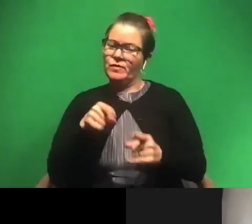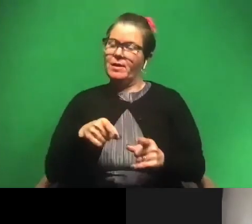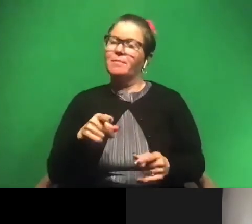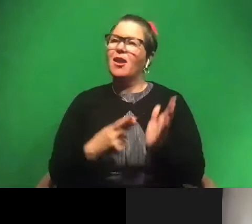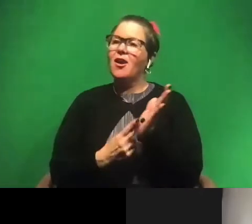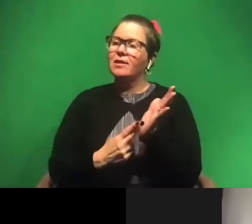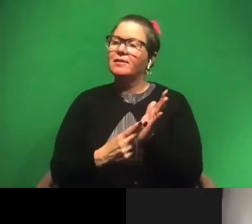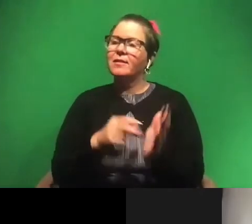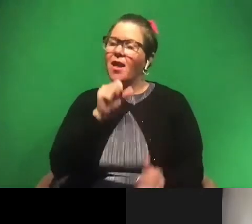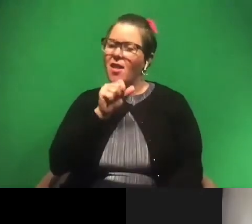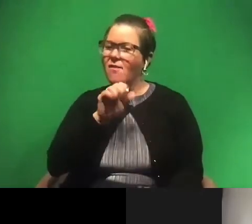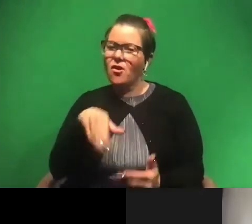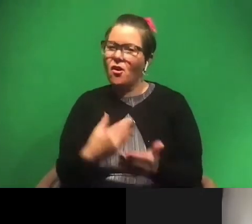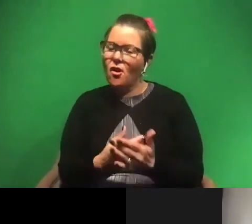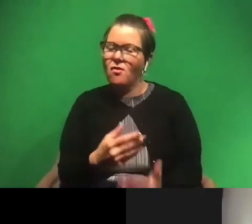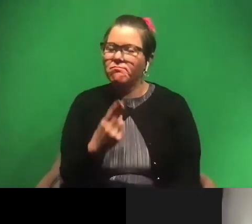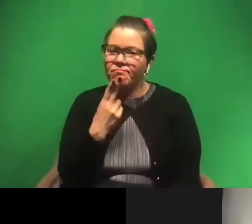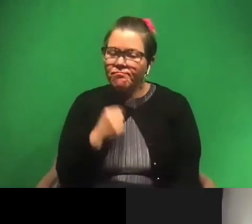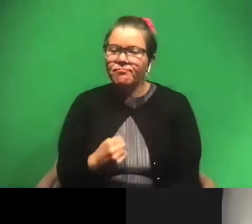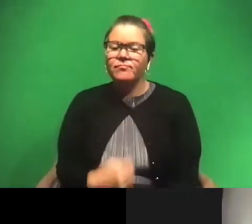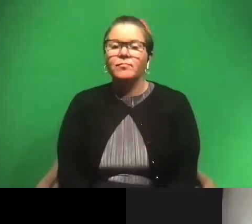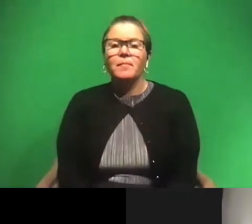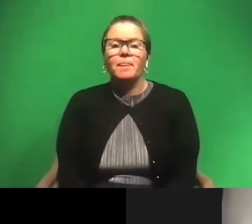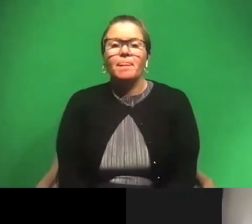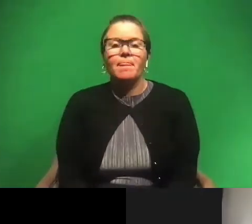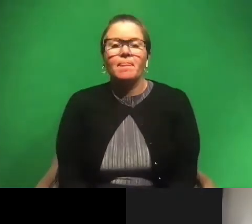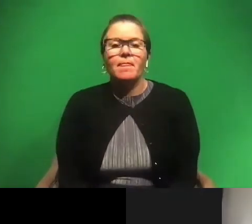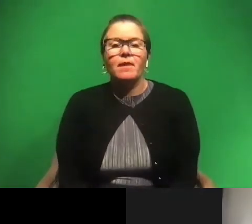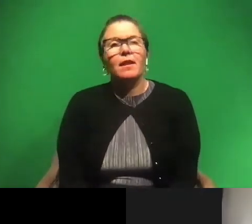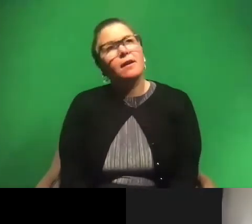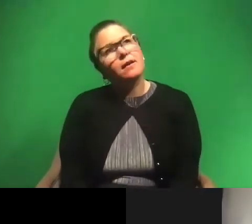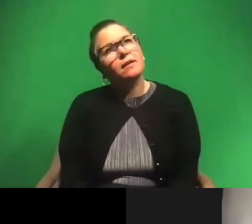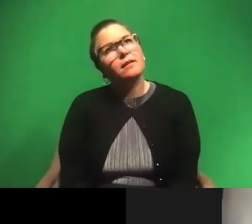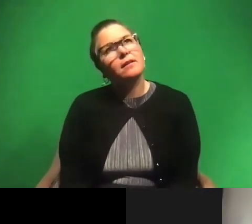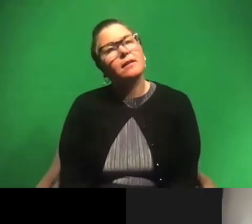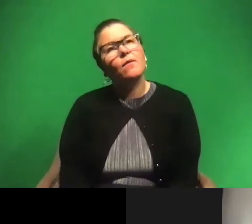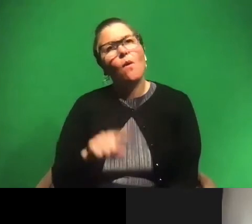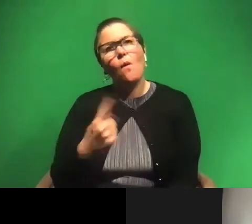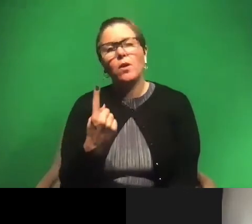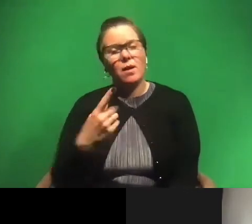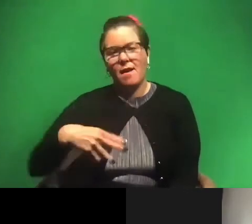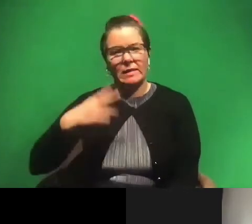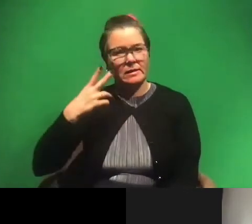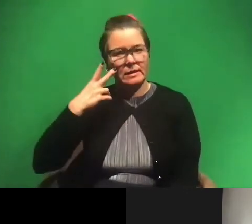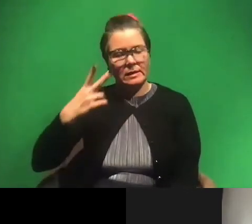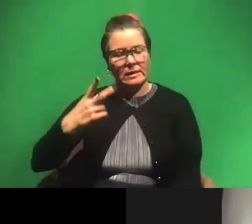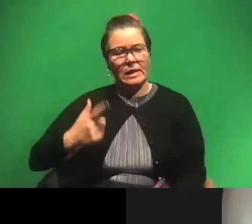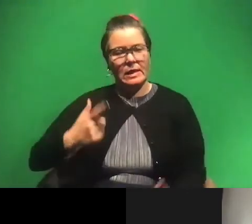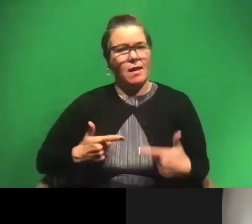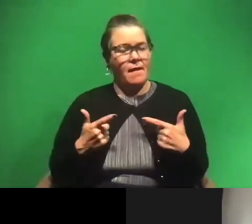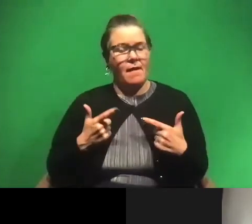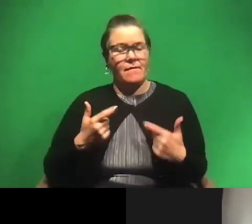They're so cute. They all are. I mean, I don't think the only one I've never seen, I guess, alive in person is a